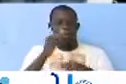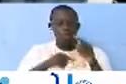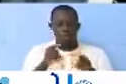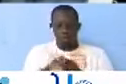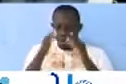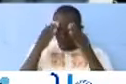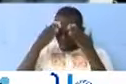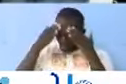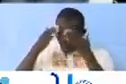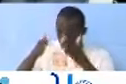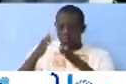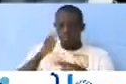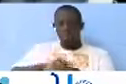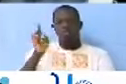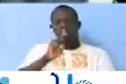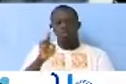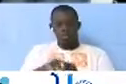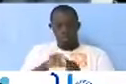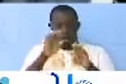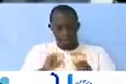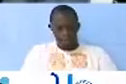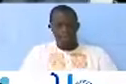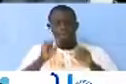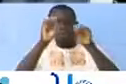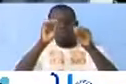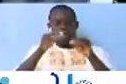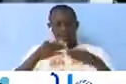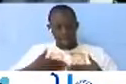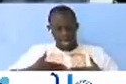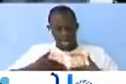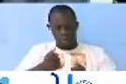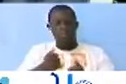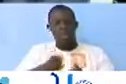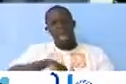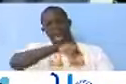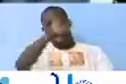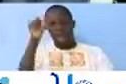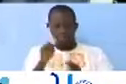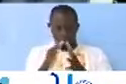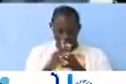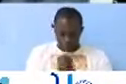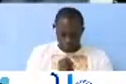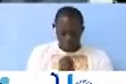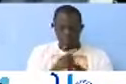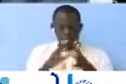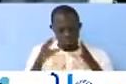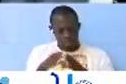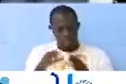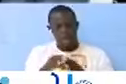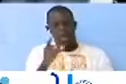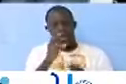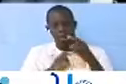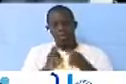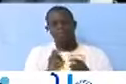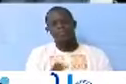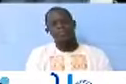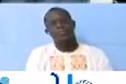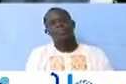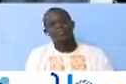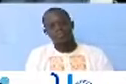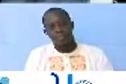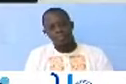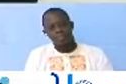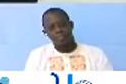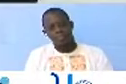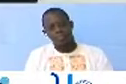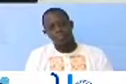on promoting healing and reconciliation. Nado commenti jawalem nyintiko ka kidimandiro